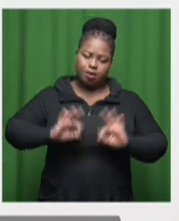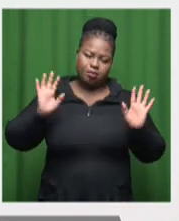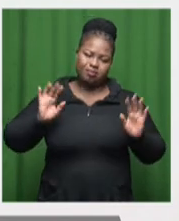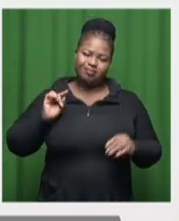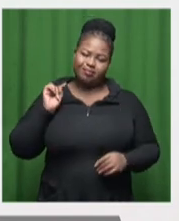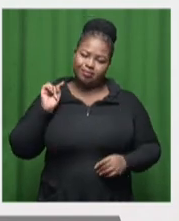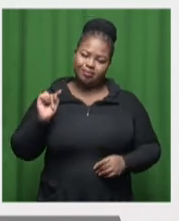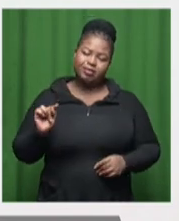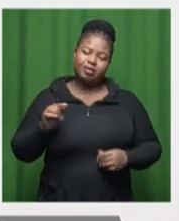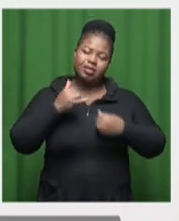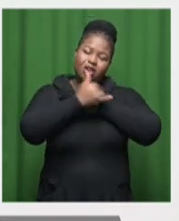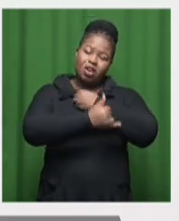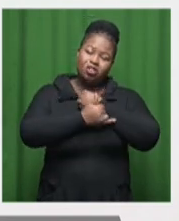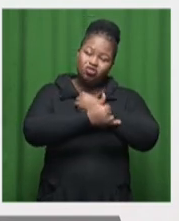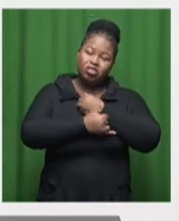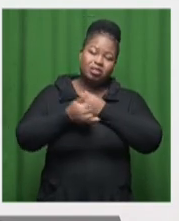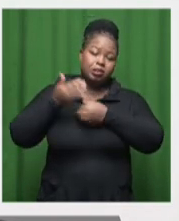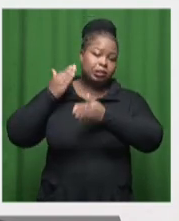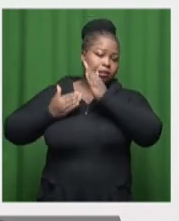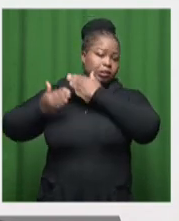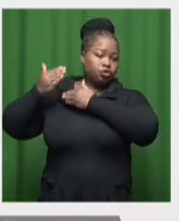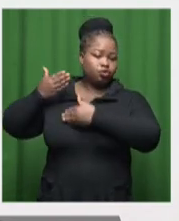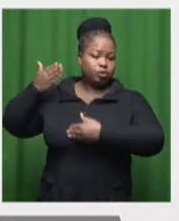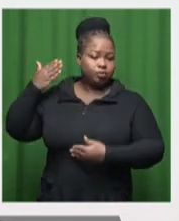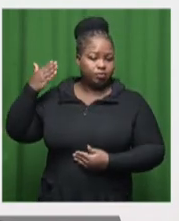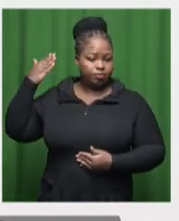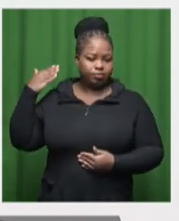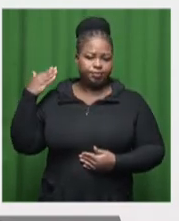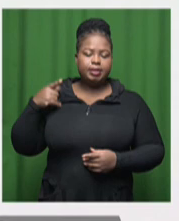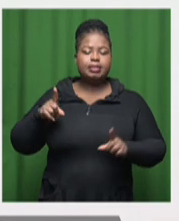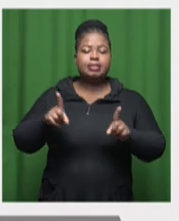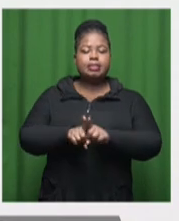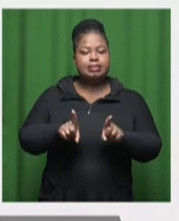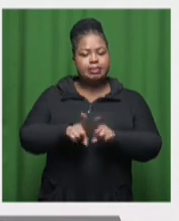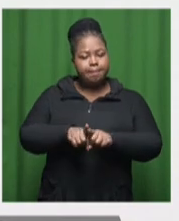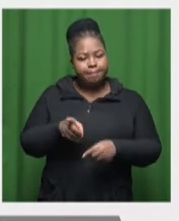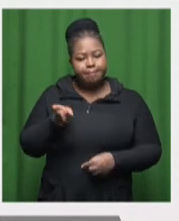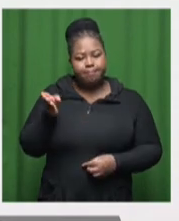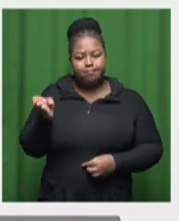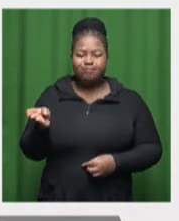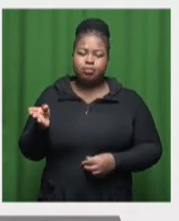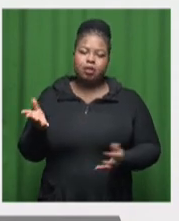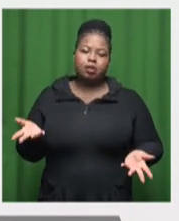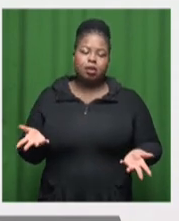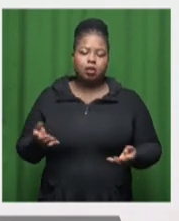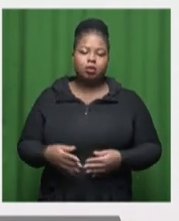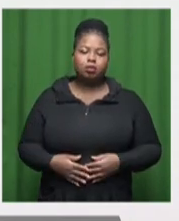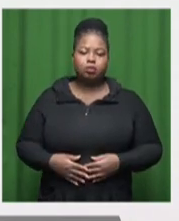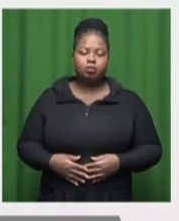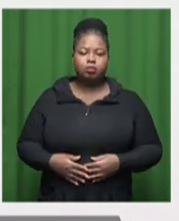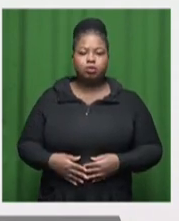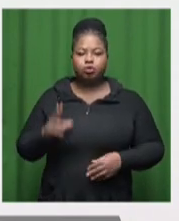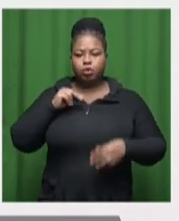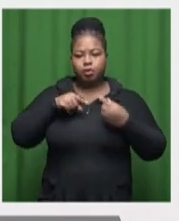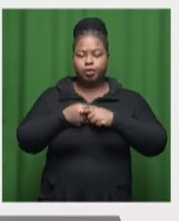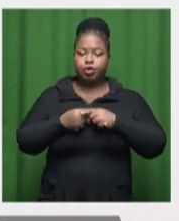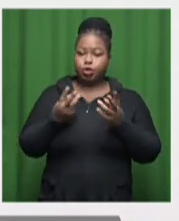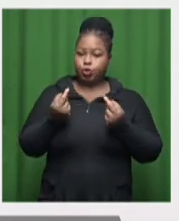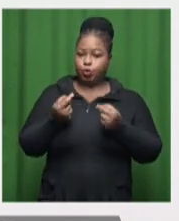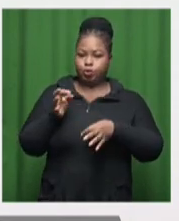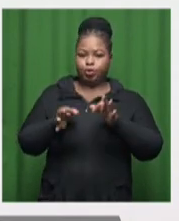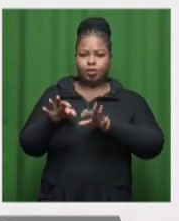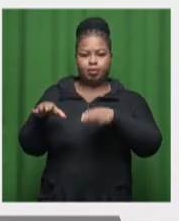this country is coming from, where even the type of, you know, the talk about new